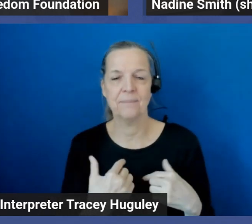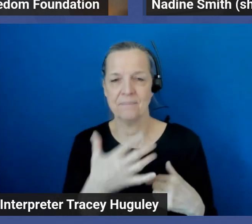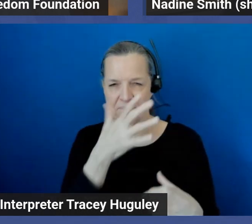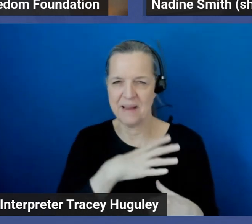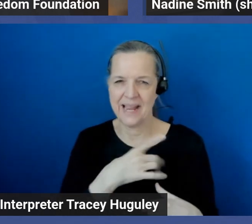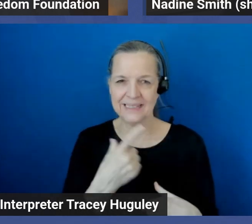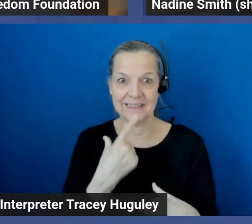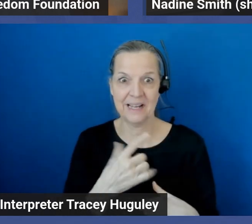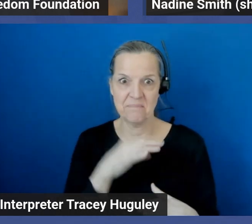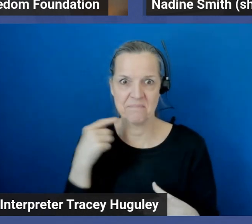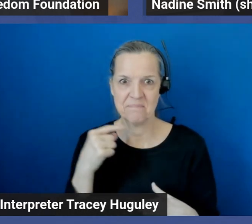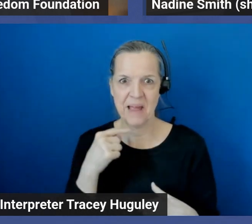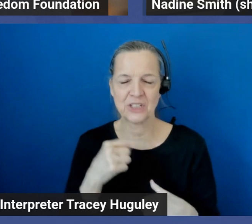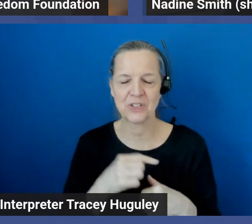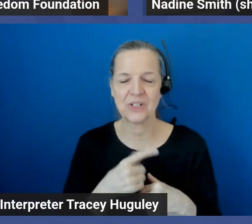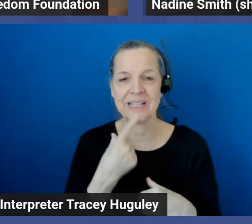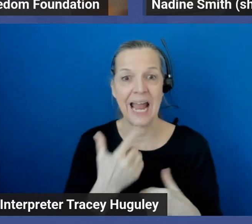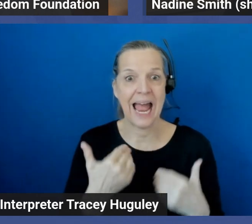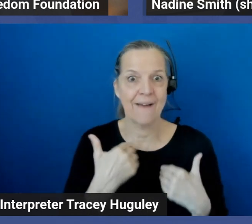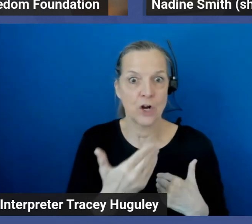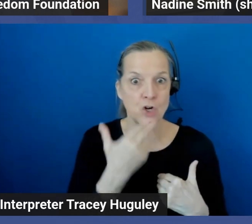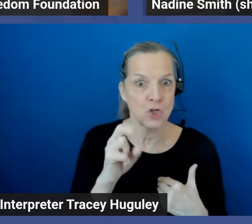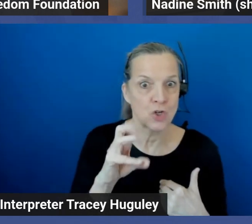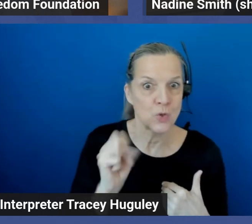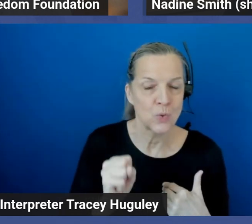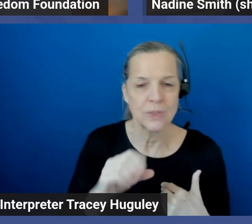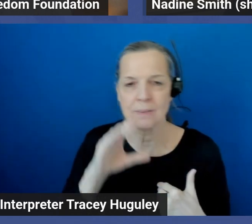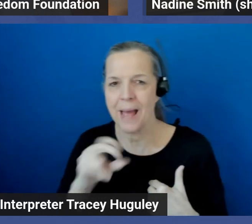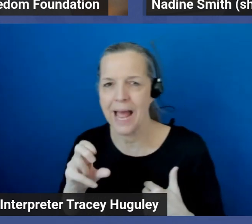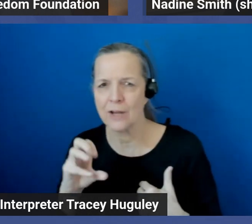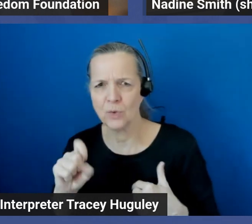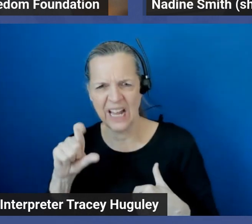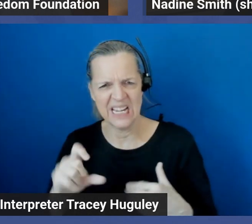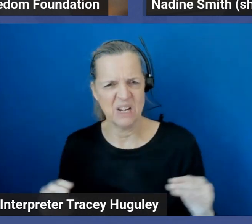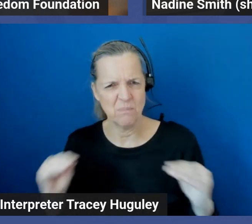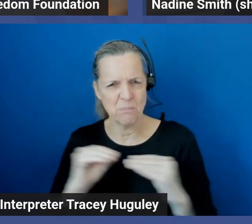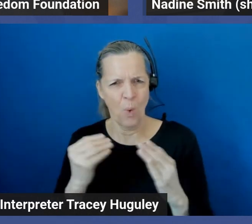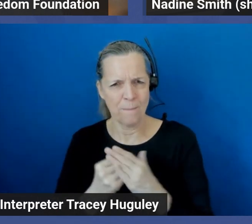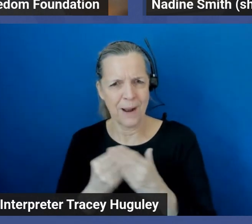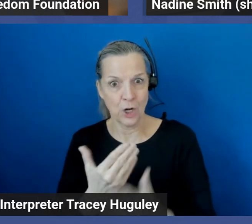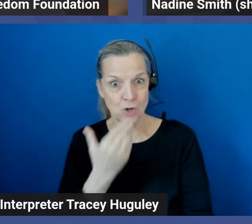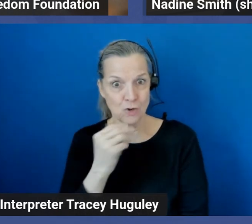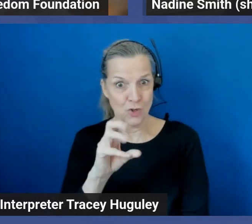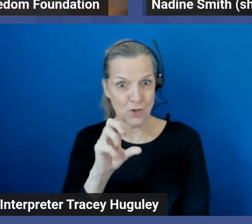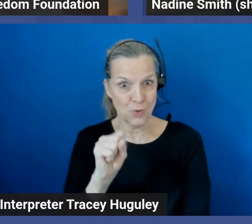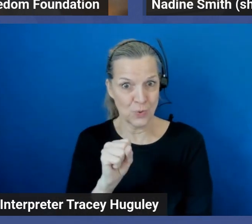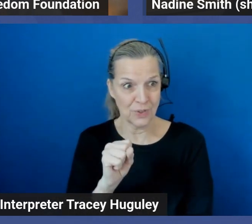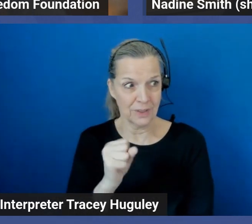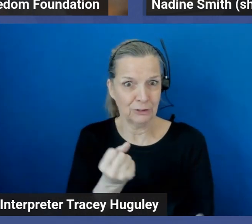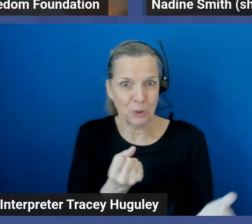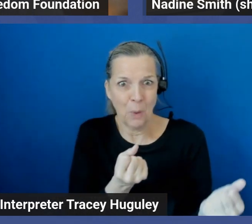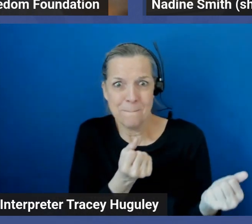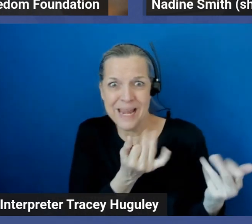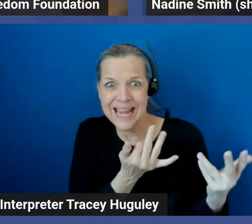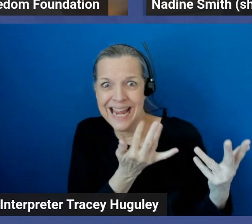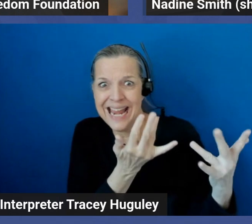news. The bad news is we're going to need more money because the good news is so many